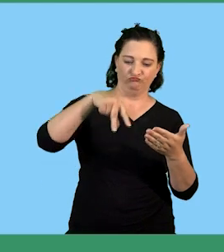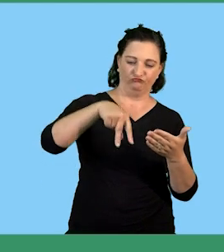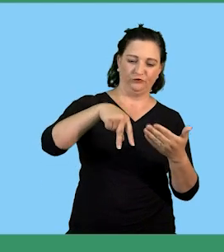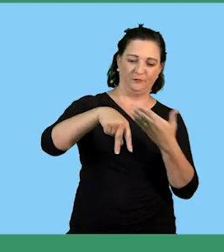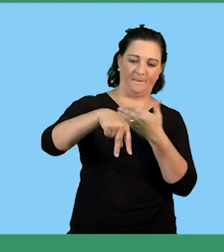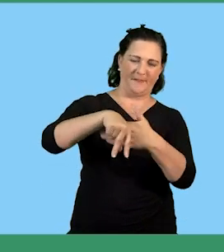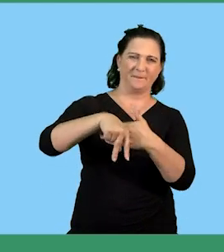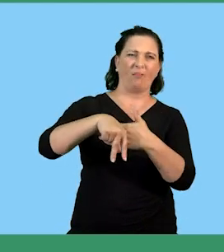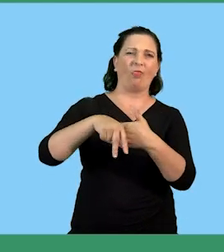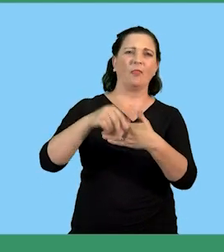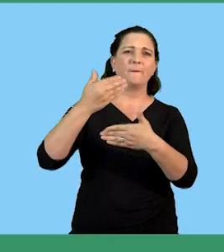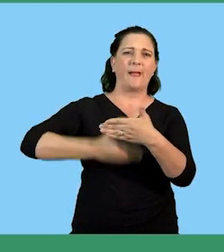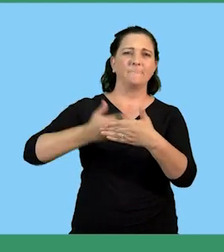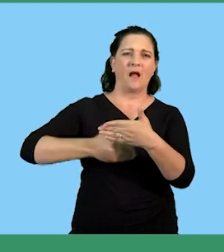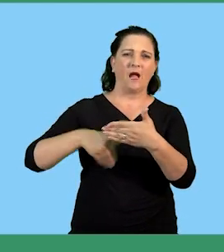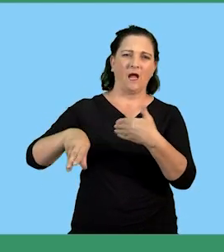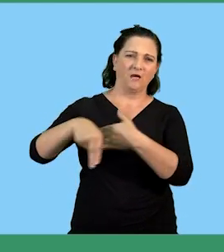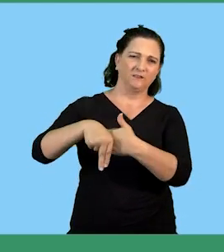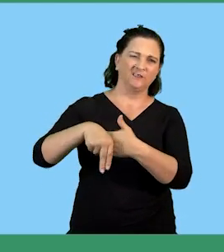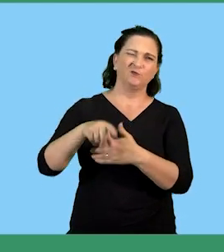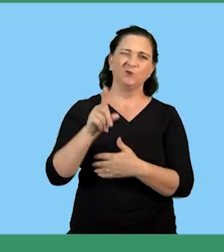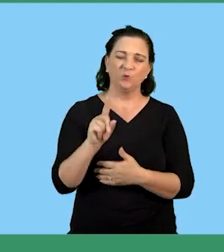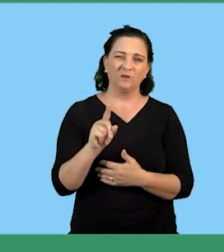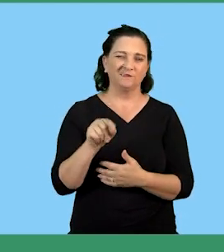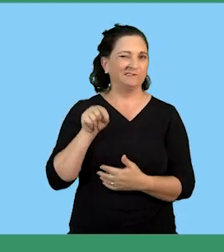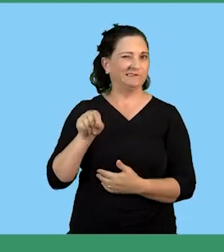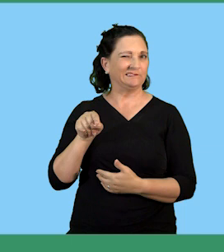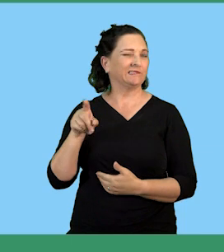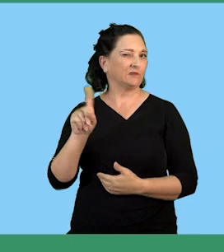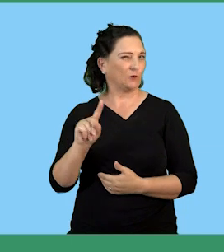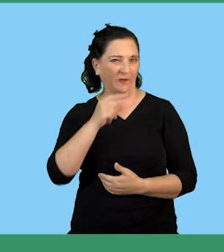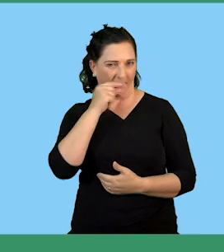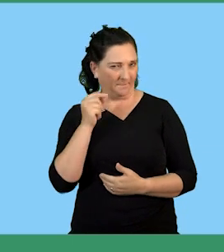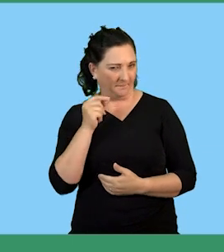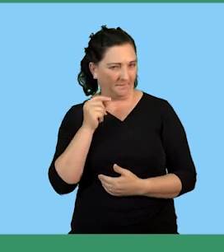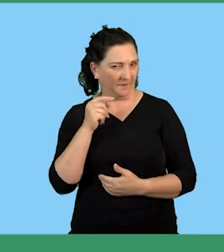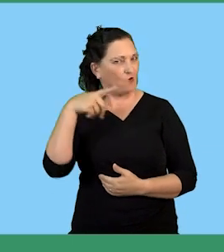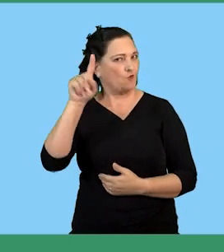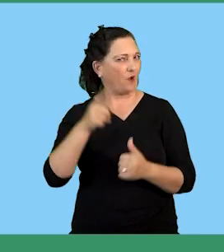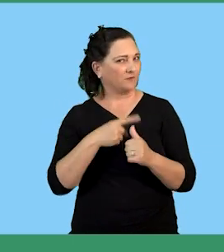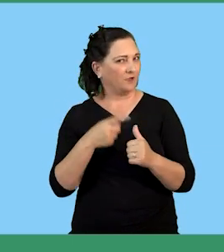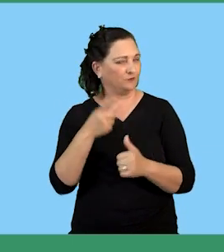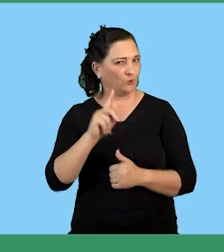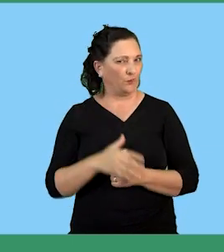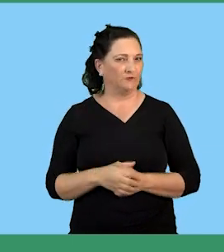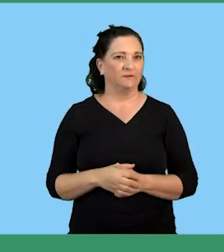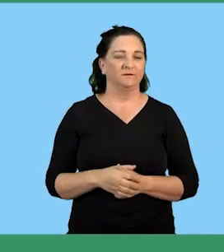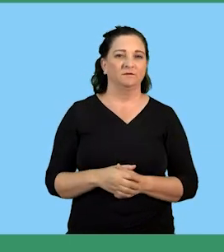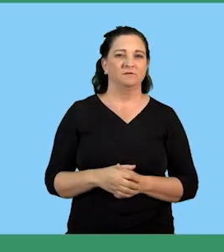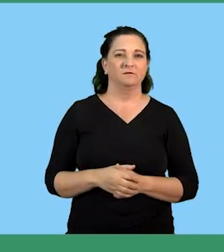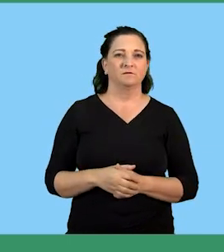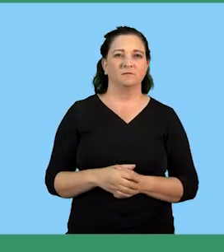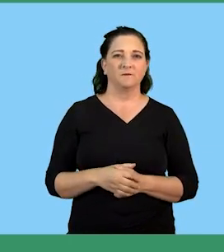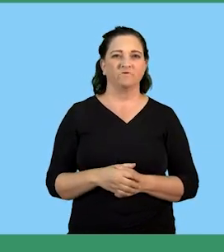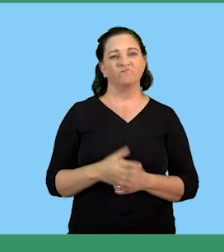easel. Right, what is that? You need to indicate the type of visual aid. Right, what do you think is the correct answer? Let me just